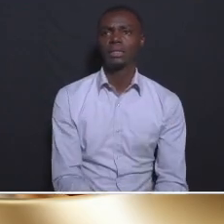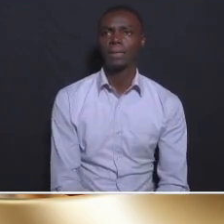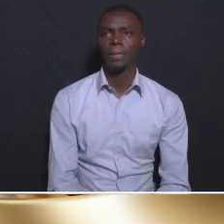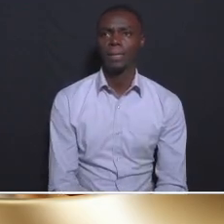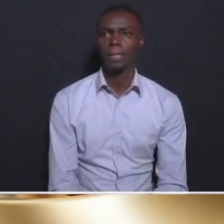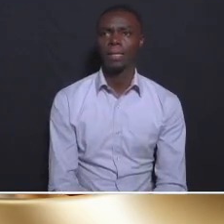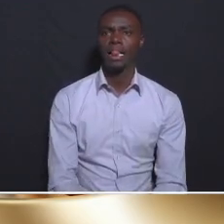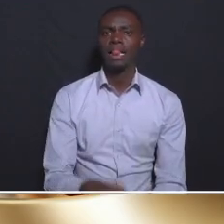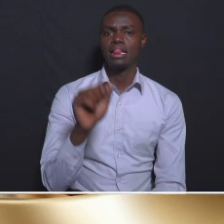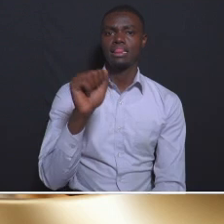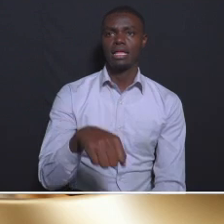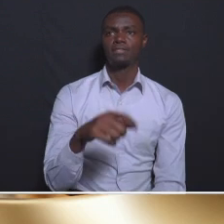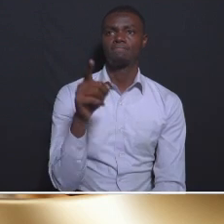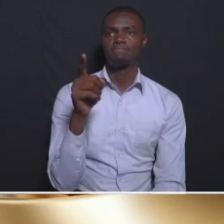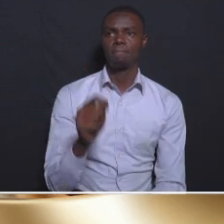yes.